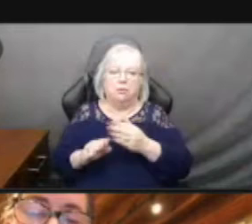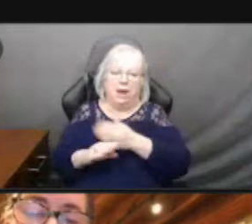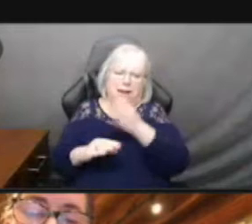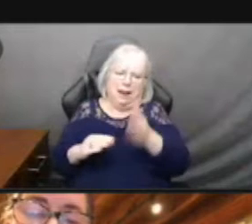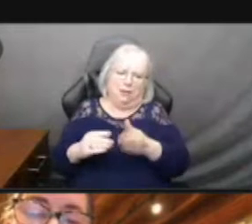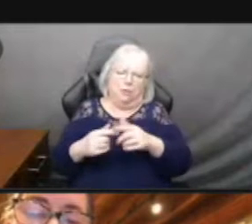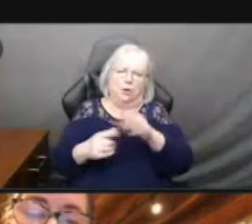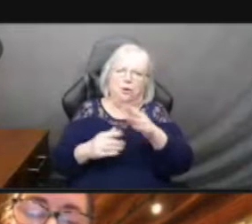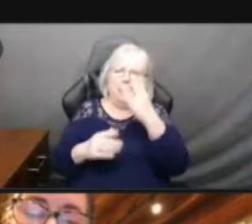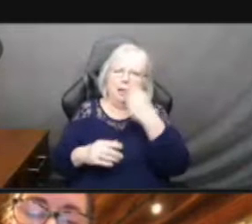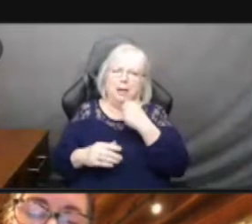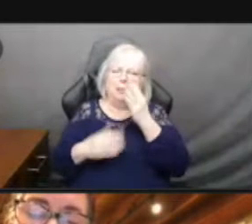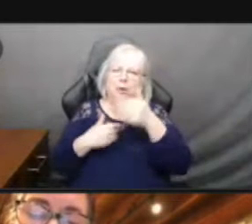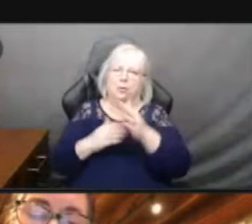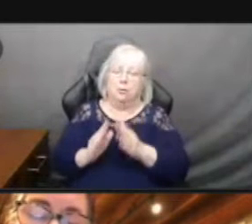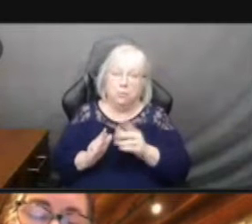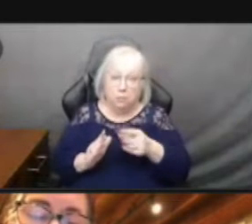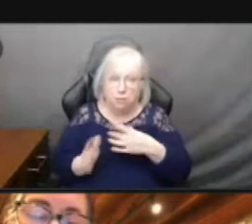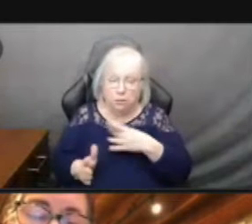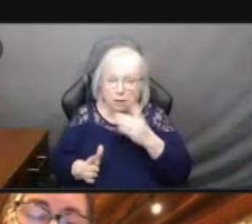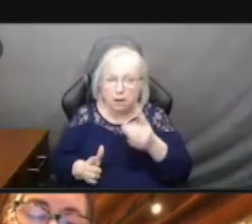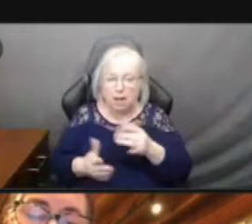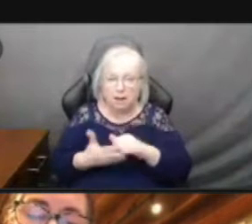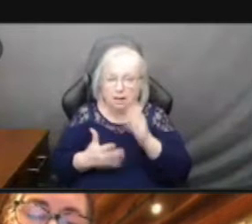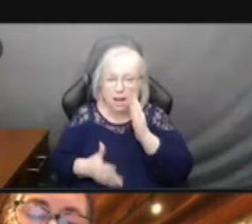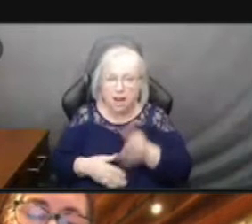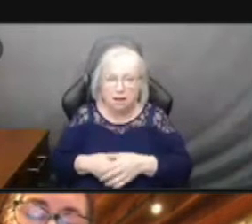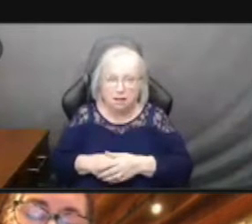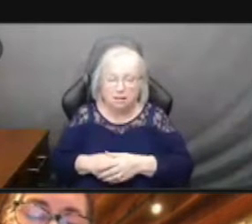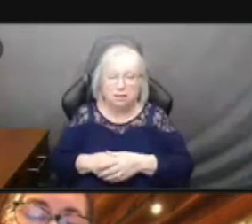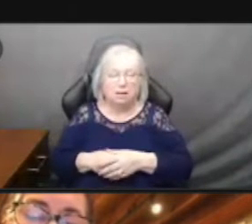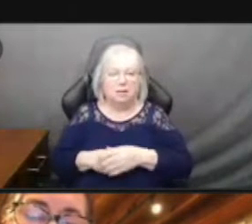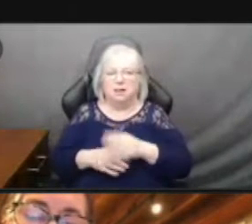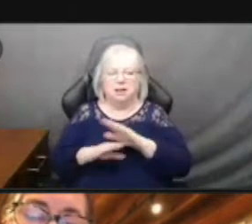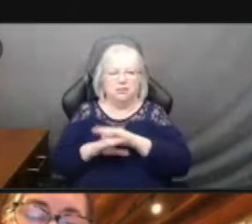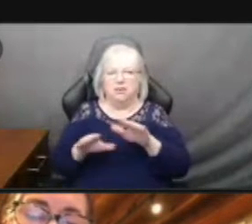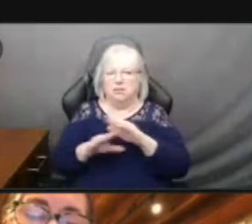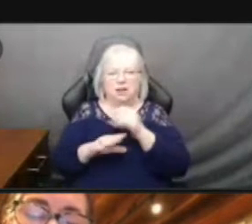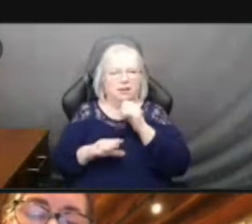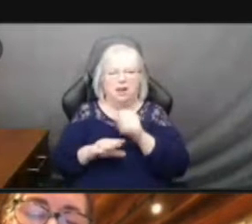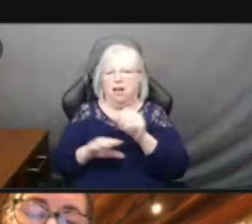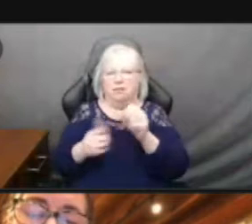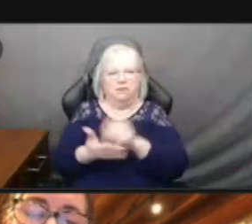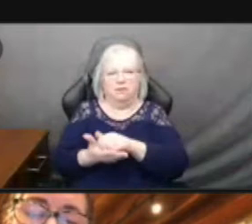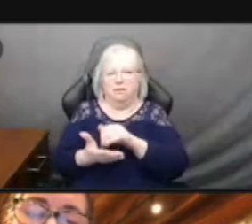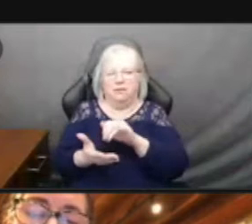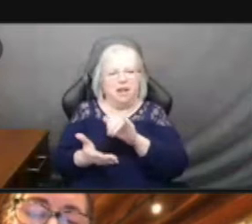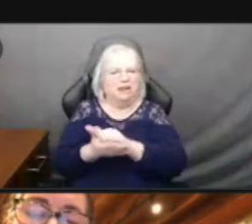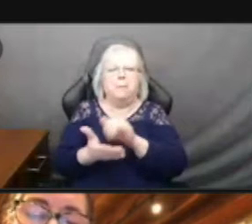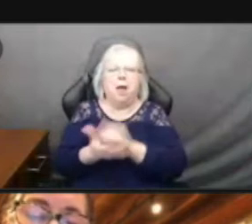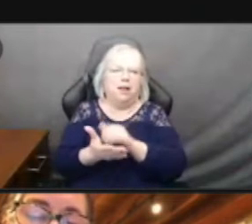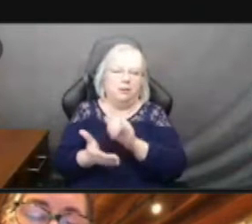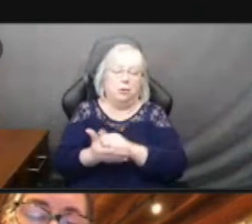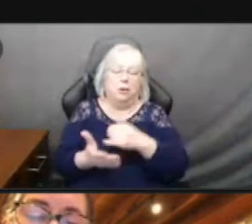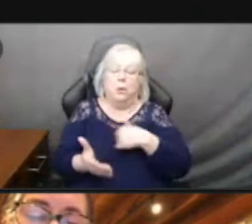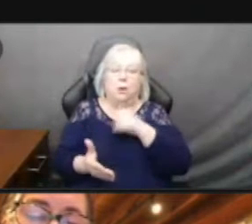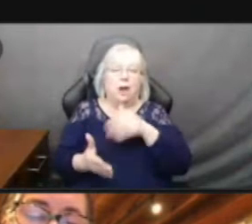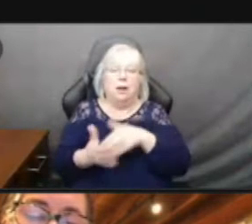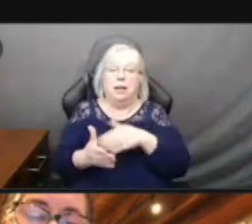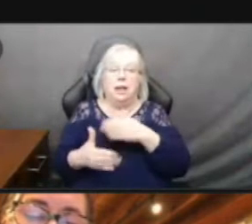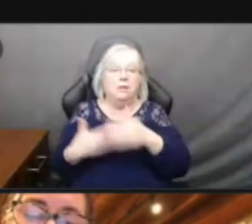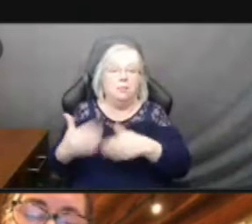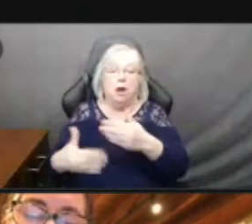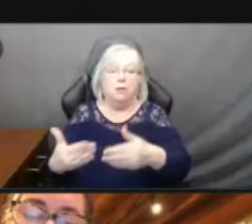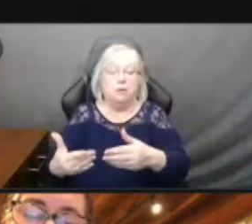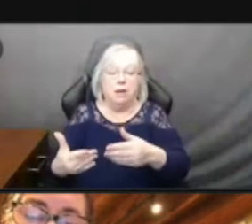quarters. Okay, are you going to like that? I mean, it's just not feasible. We're not against progress at all, ladies and